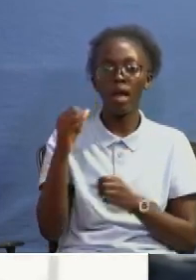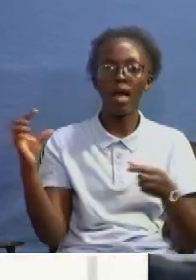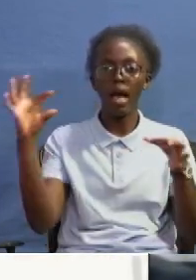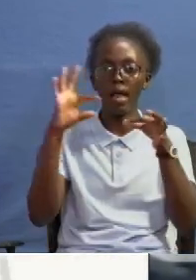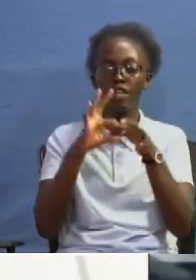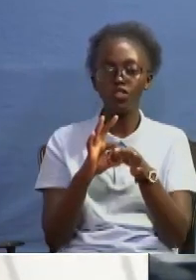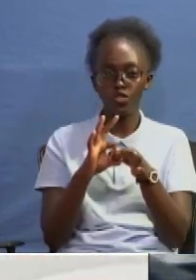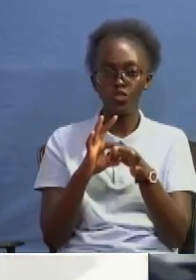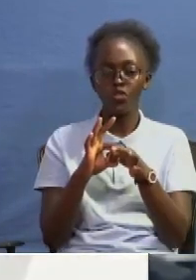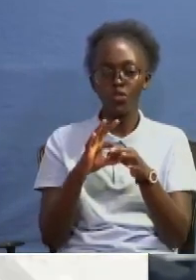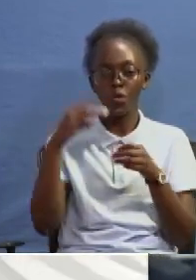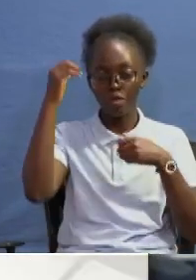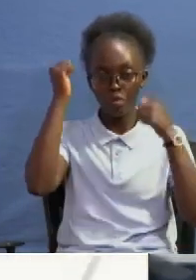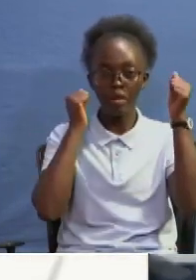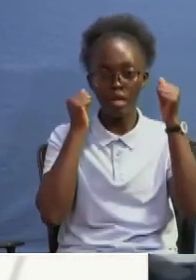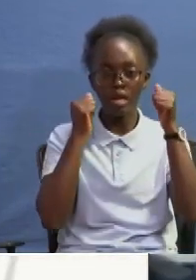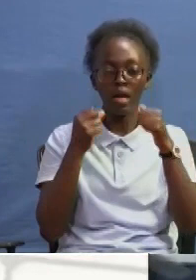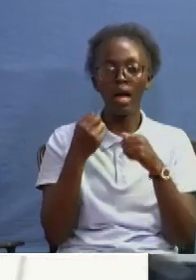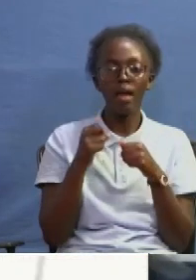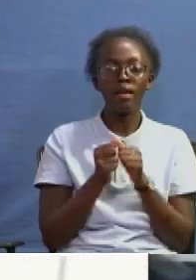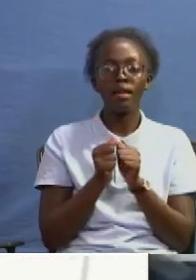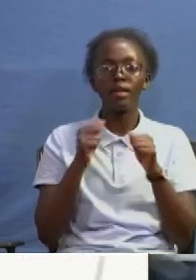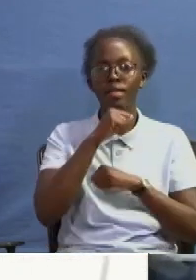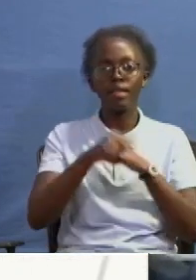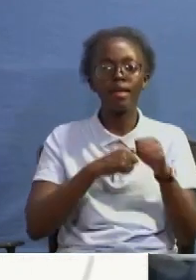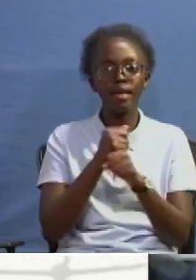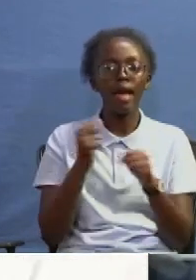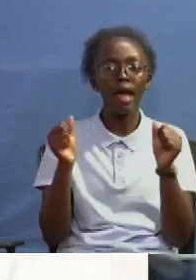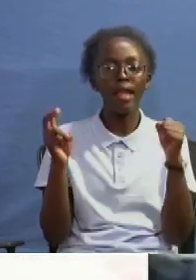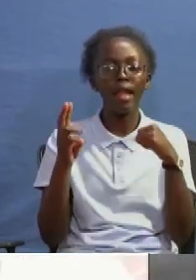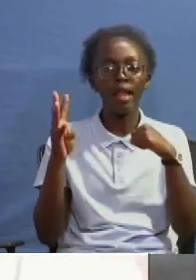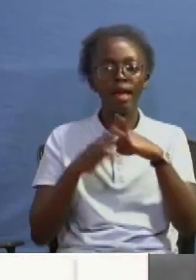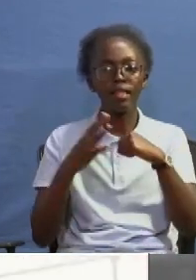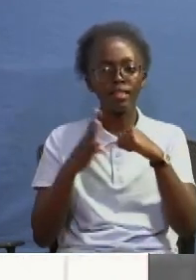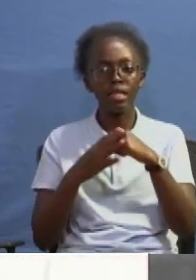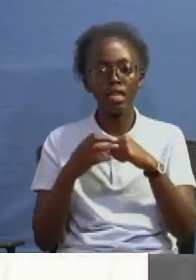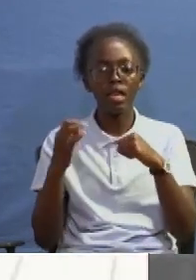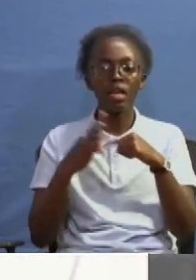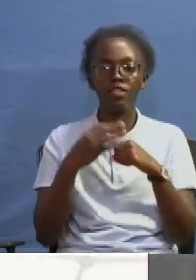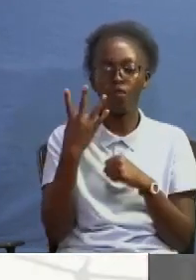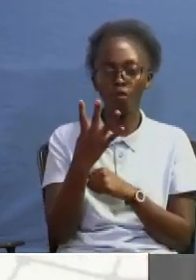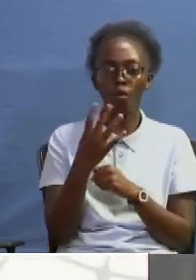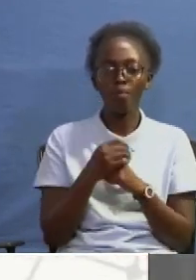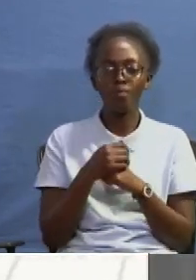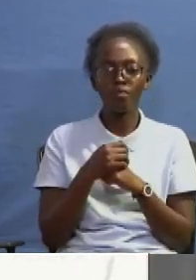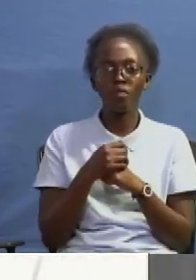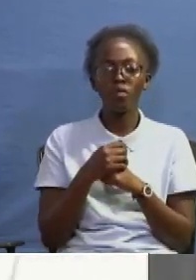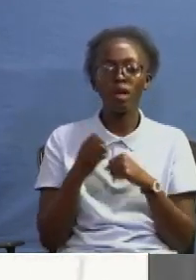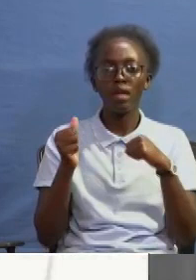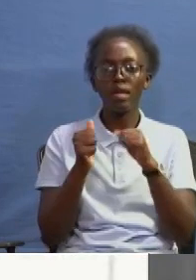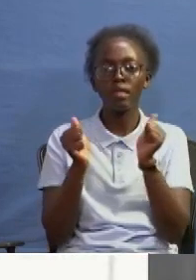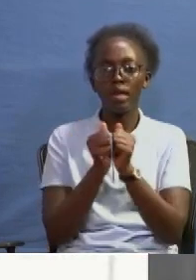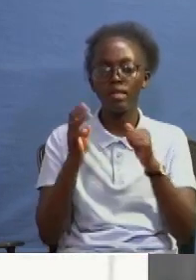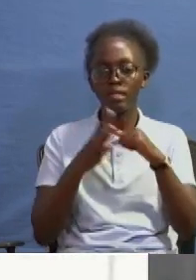on April 24, 1984 and was commissioned as a second lieutenant on May 6,